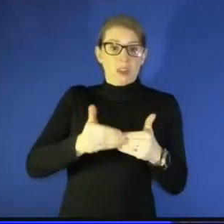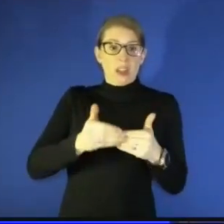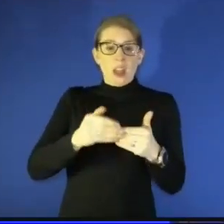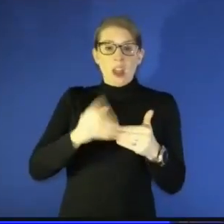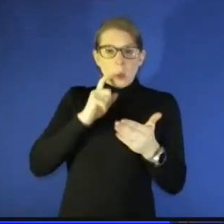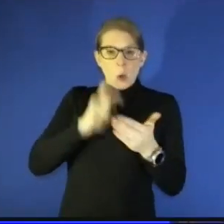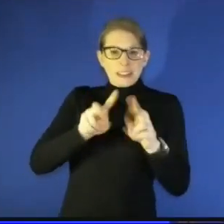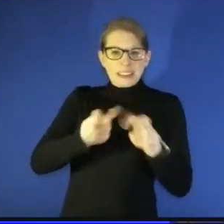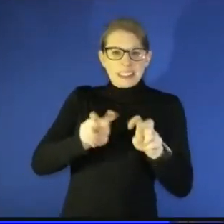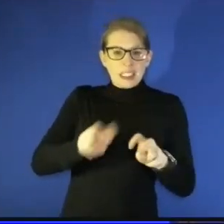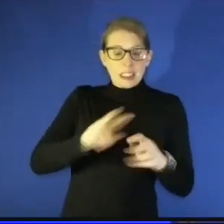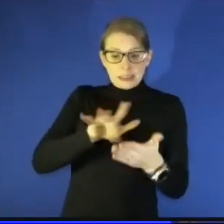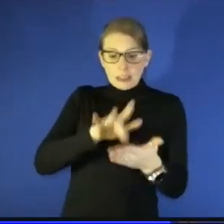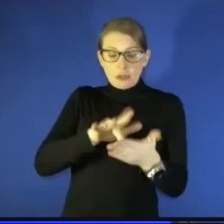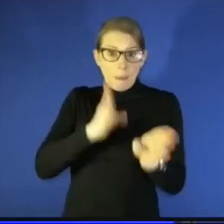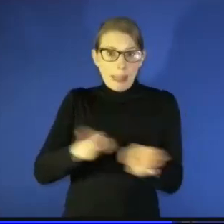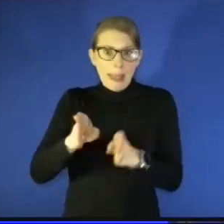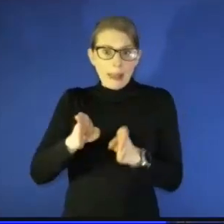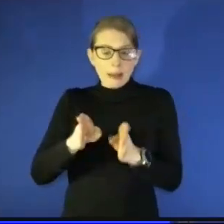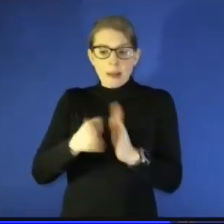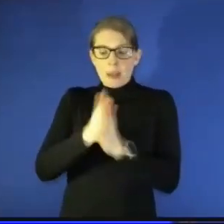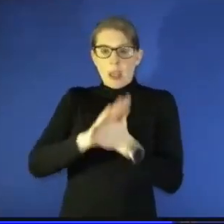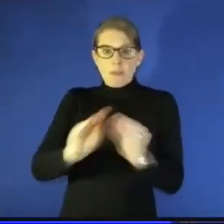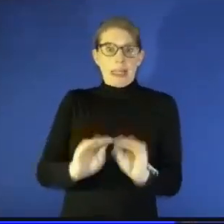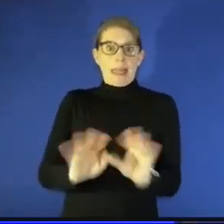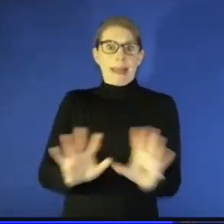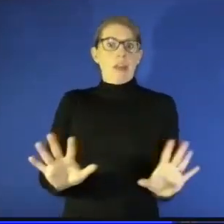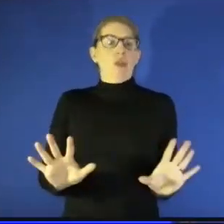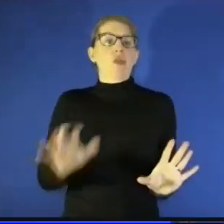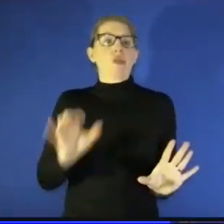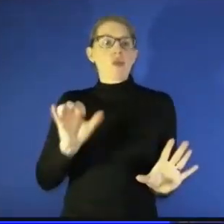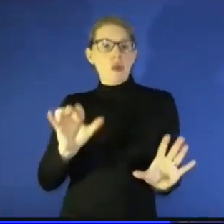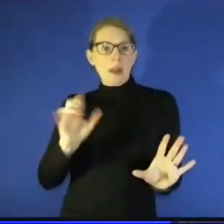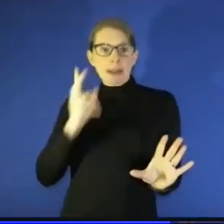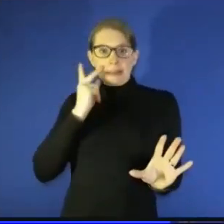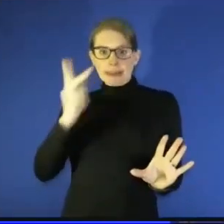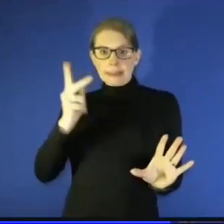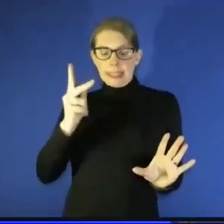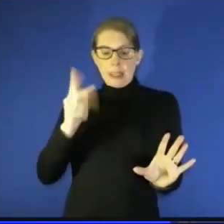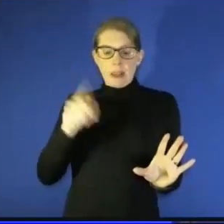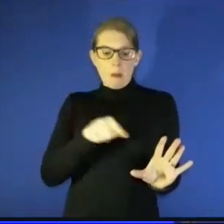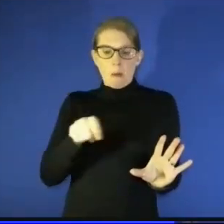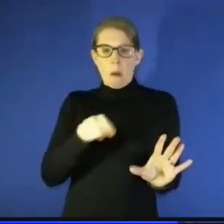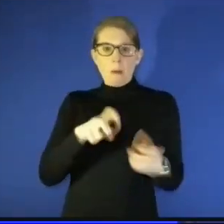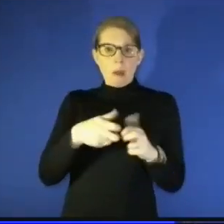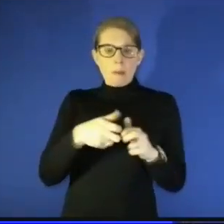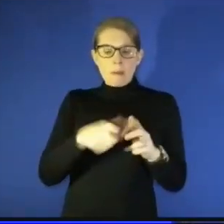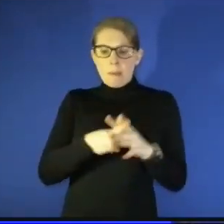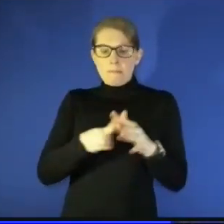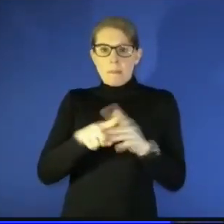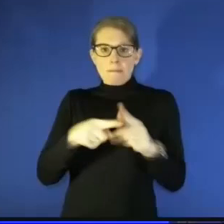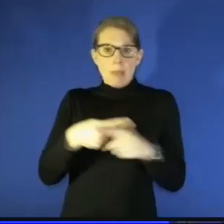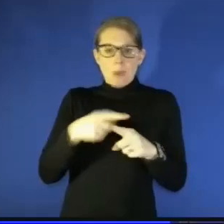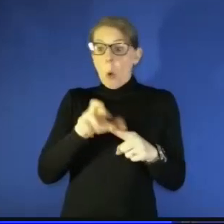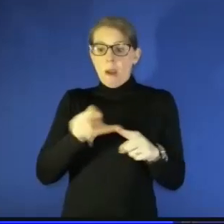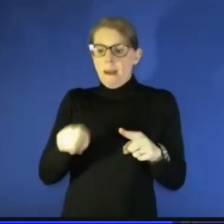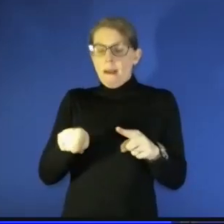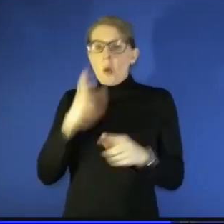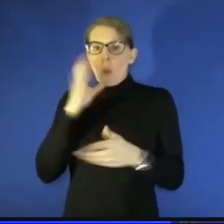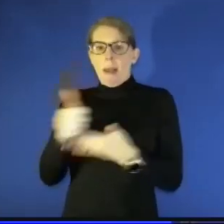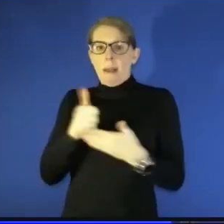central plan becomes so clear that you can see the nuances along the way that will help you to get it